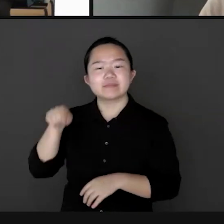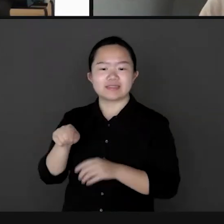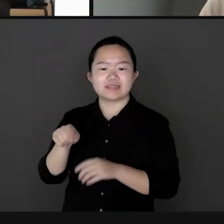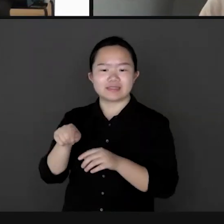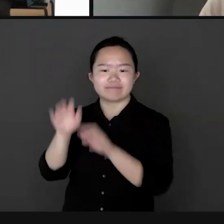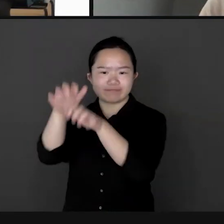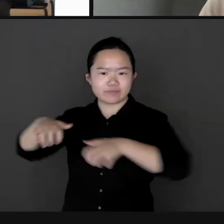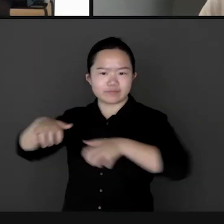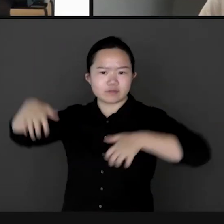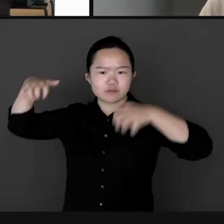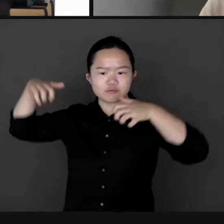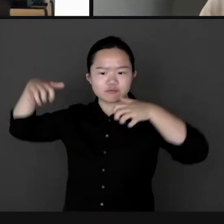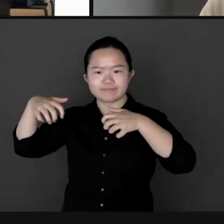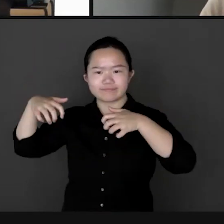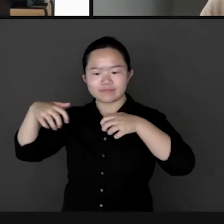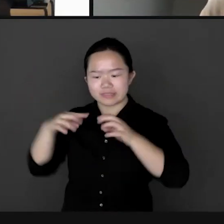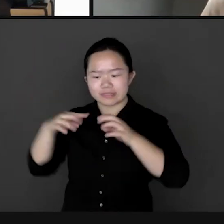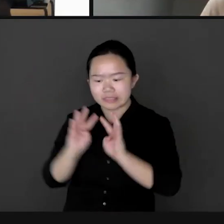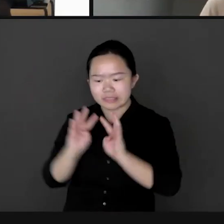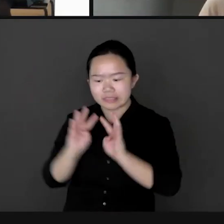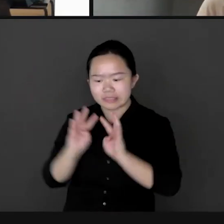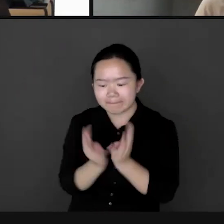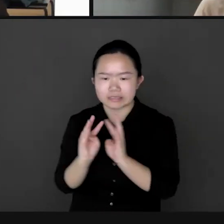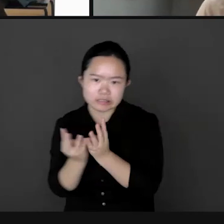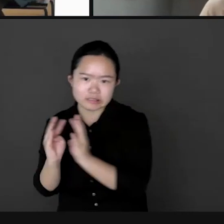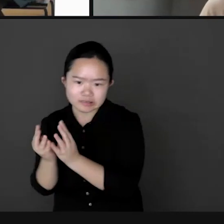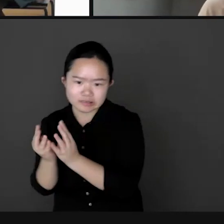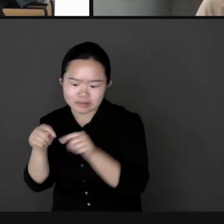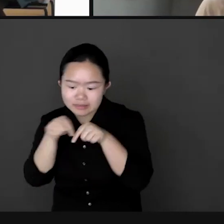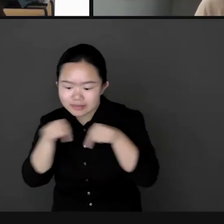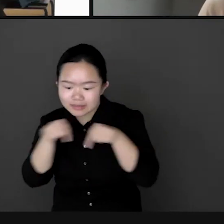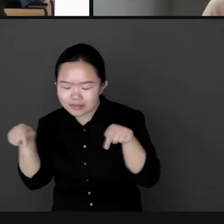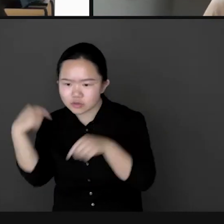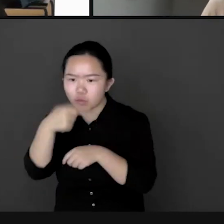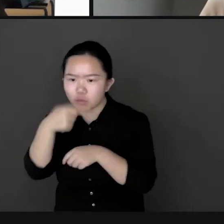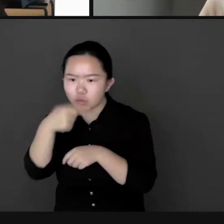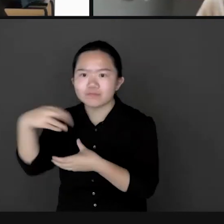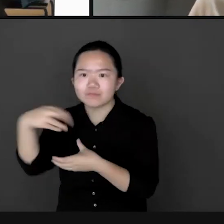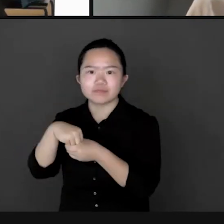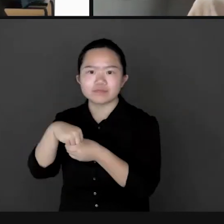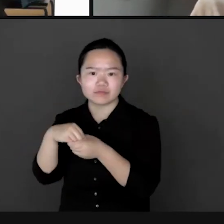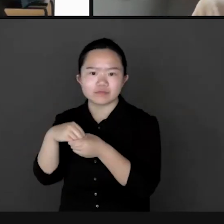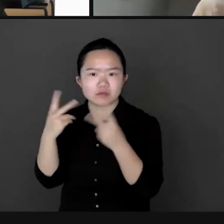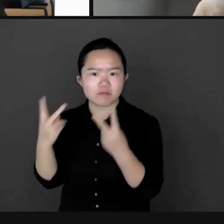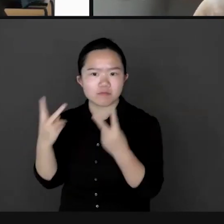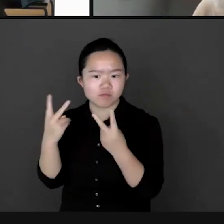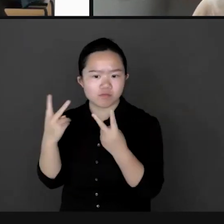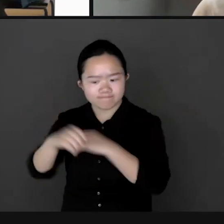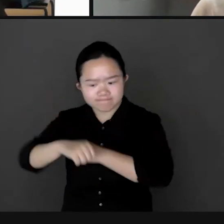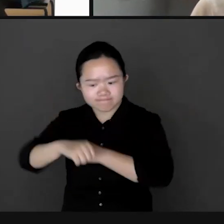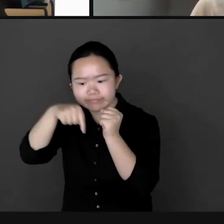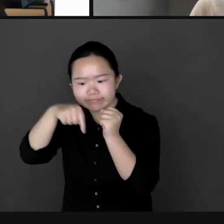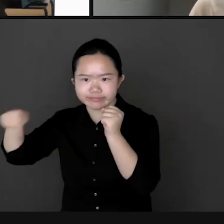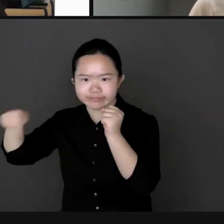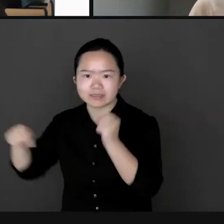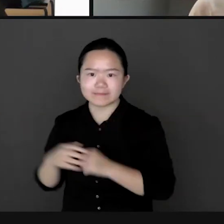the topic of web accessibility, we have, of course, the Internal Market Committee of the Parliament. So we have, if you look at